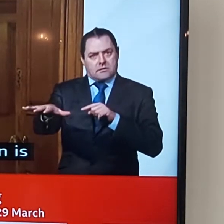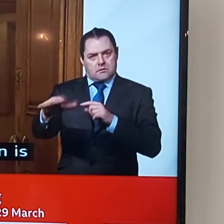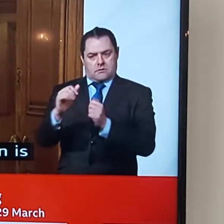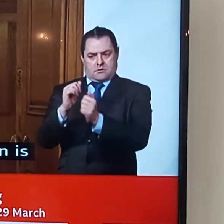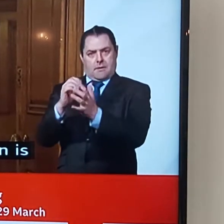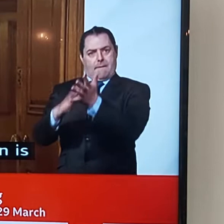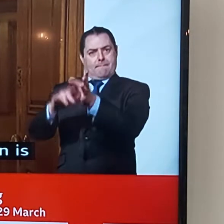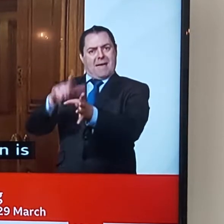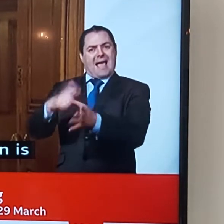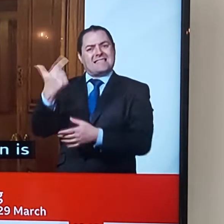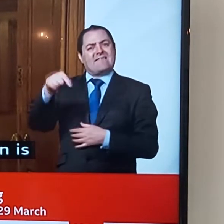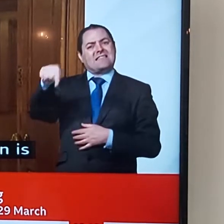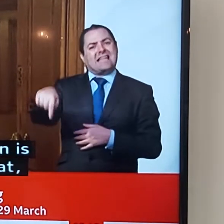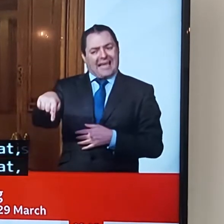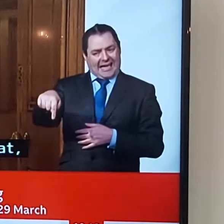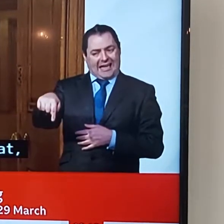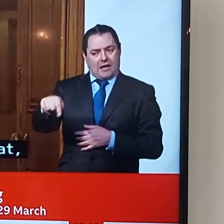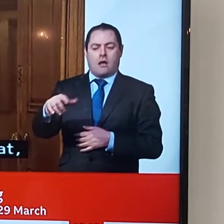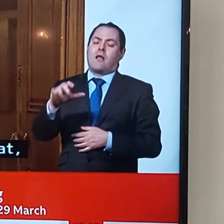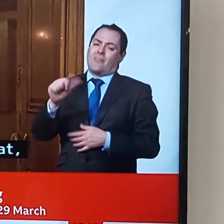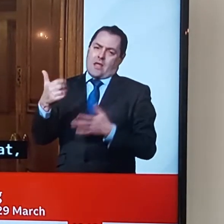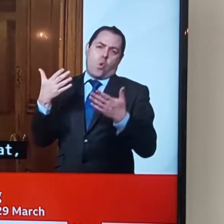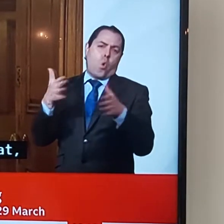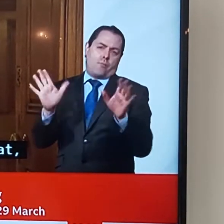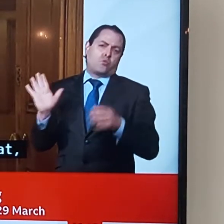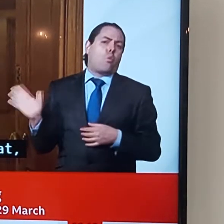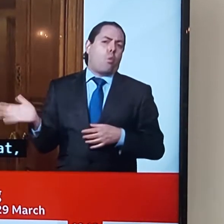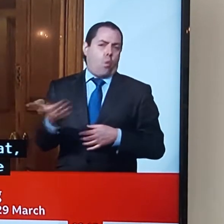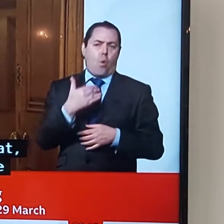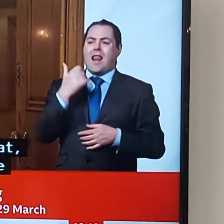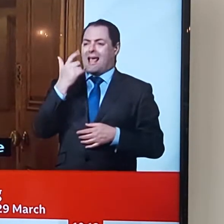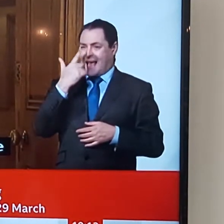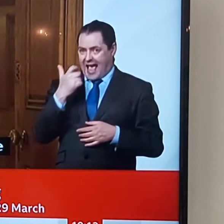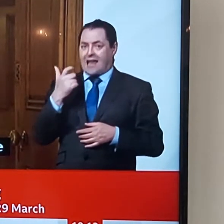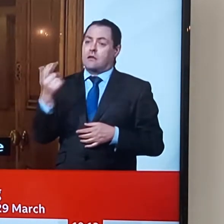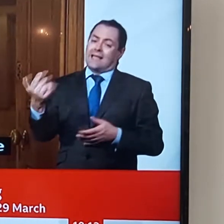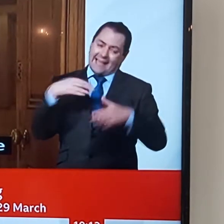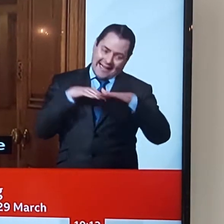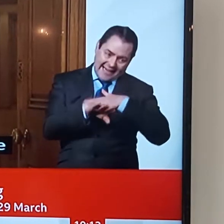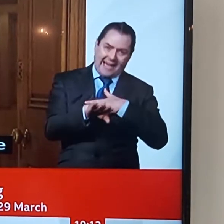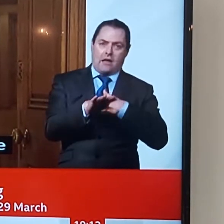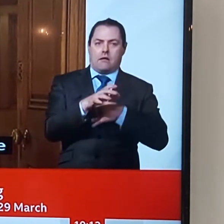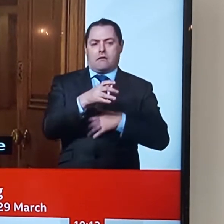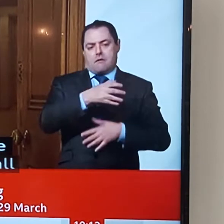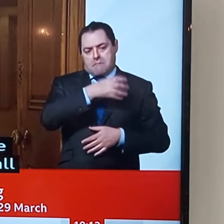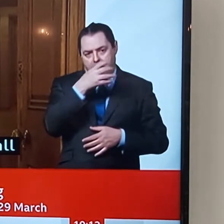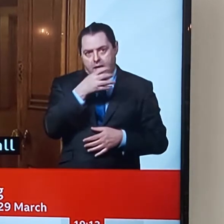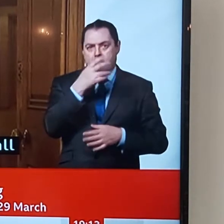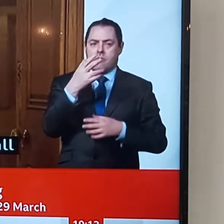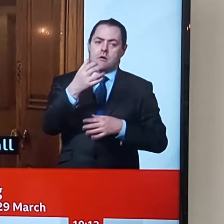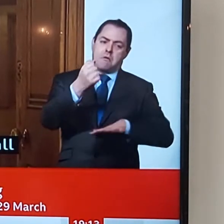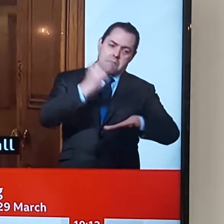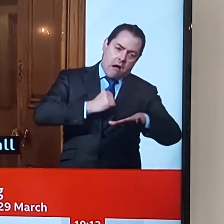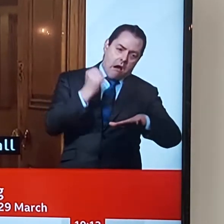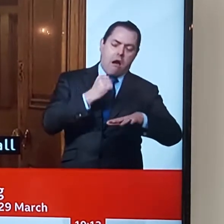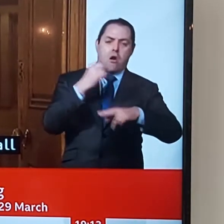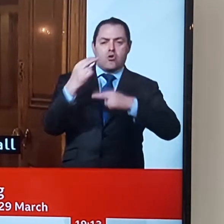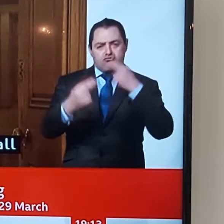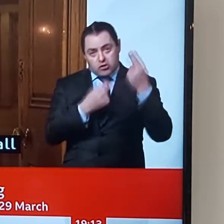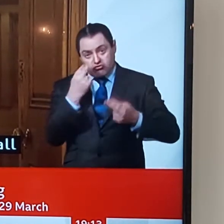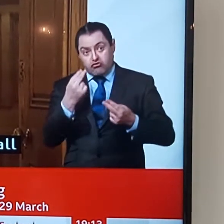and open all our hospitality sector to service indoors, pubs, bars, restaurants, along with